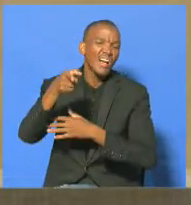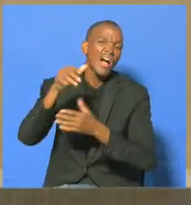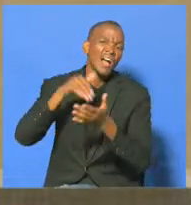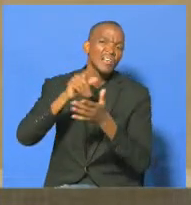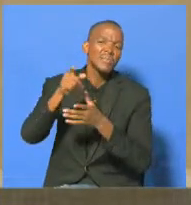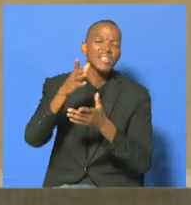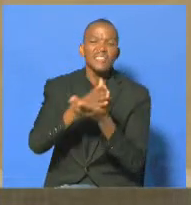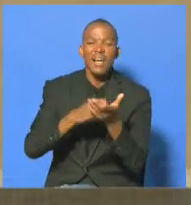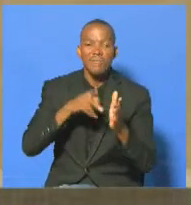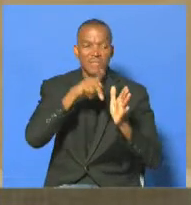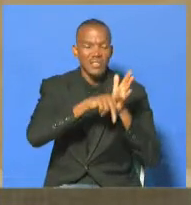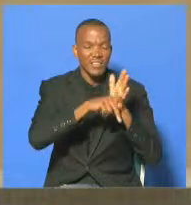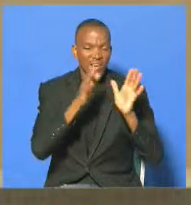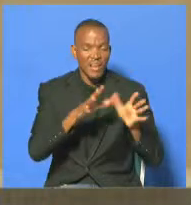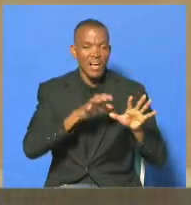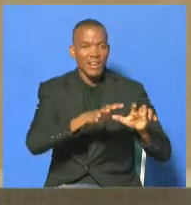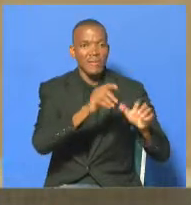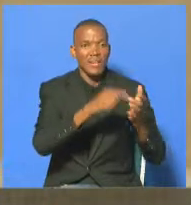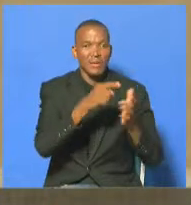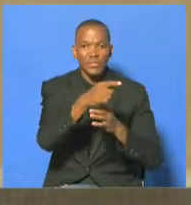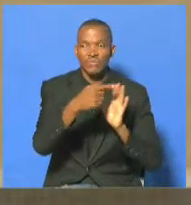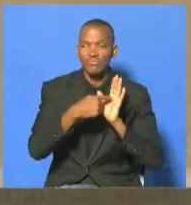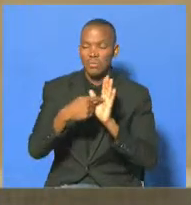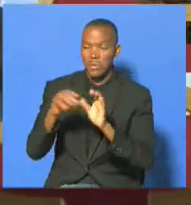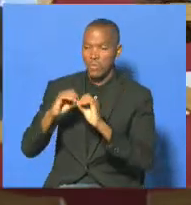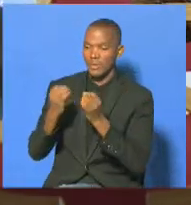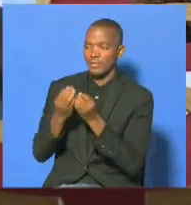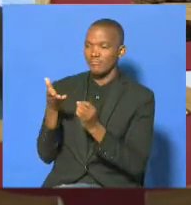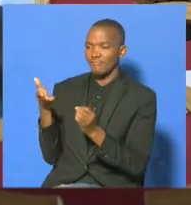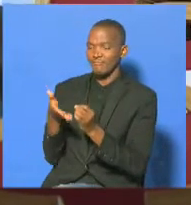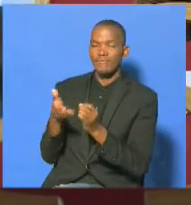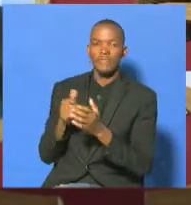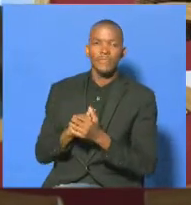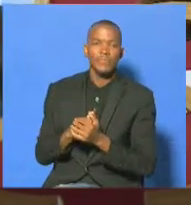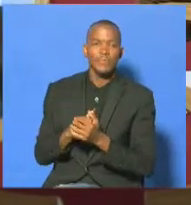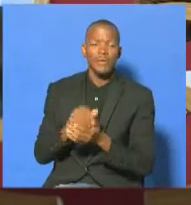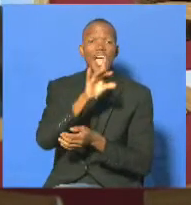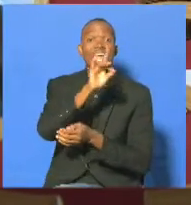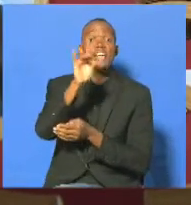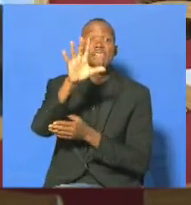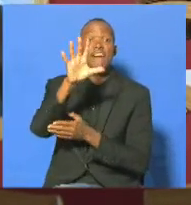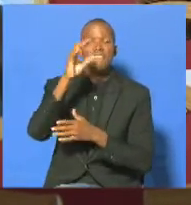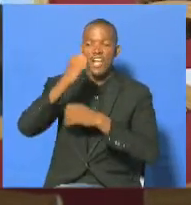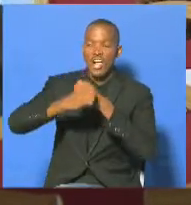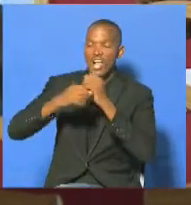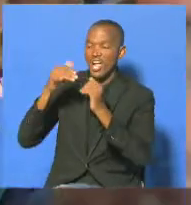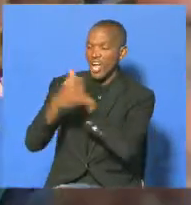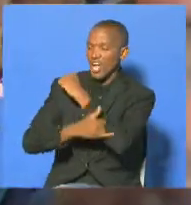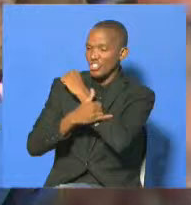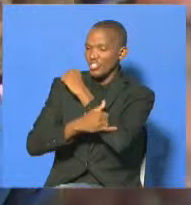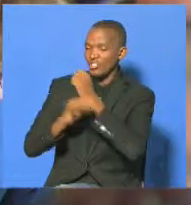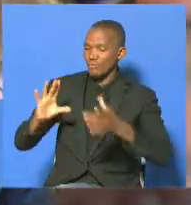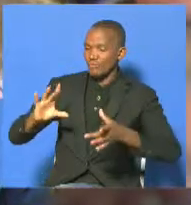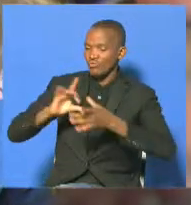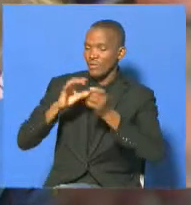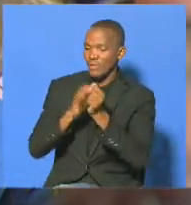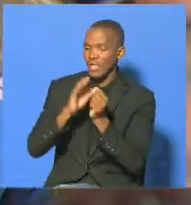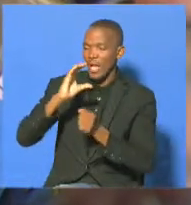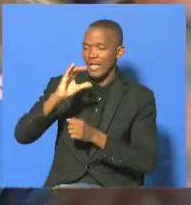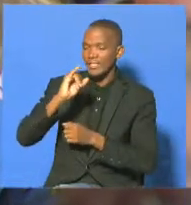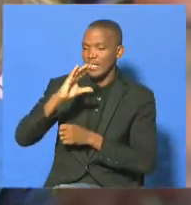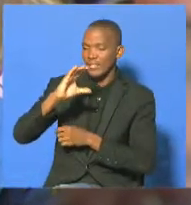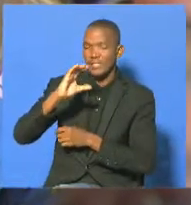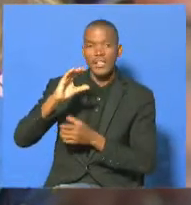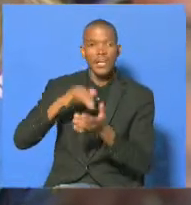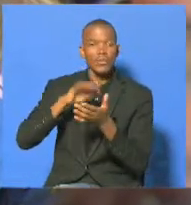certain hunters' representative organizations. Over 85 countries affiliated with the International Council for Game and